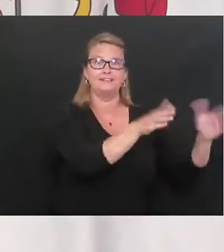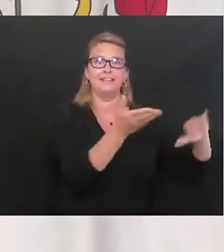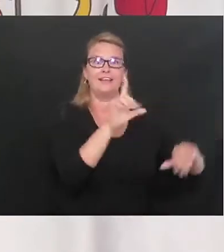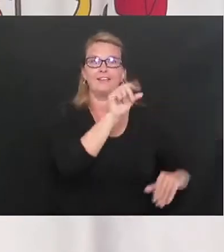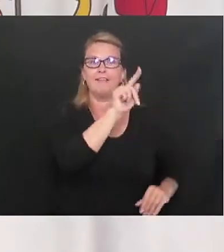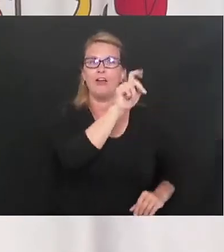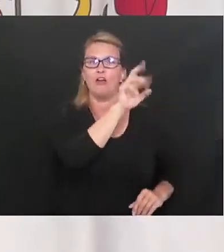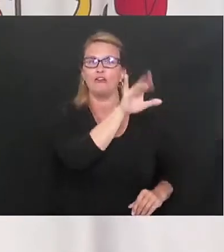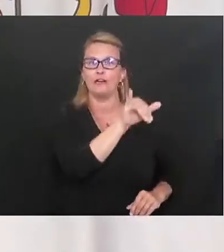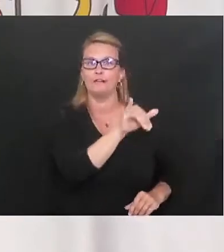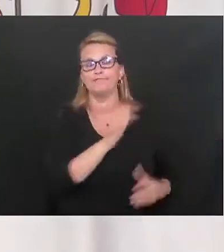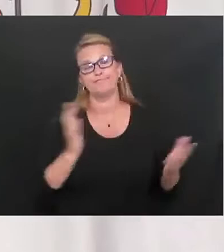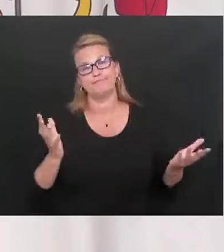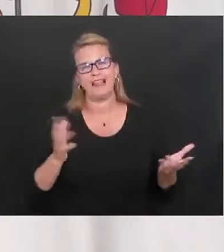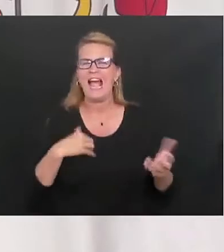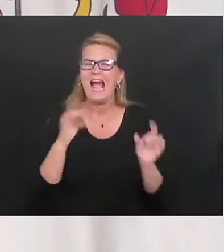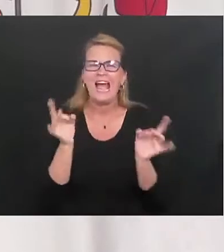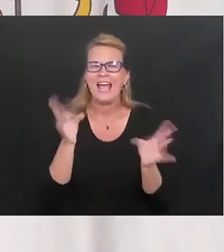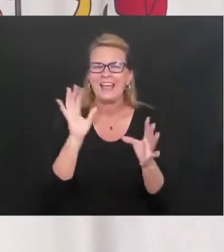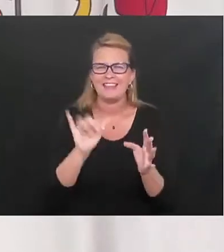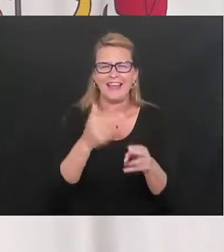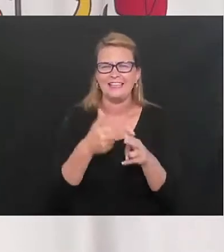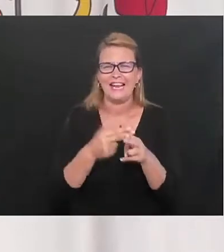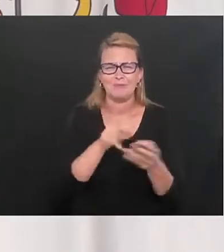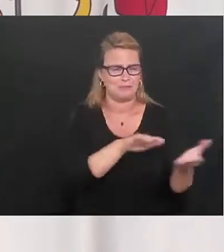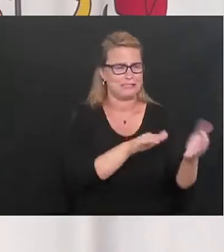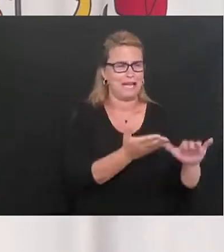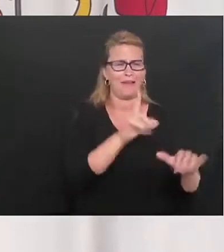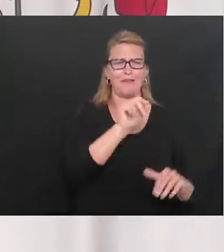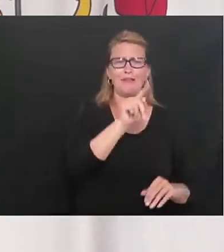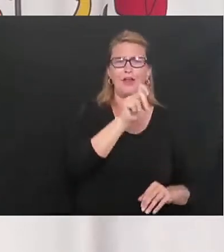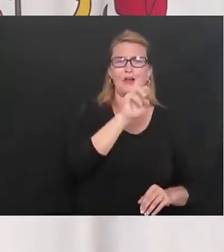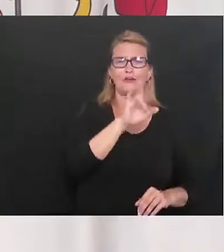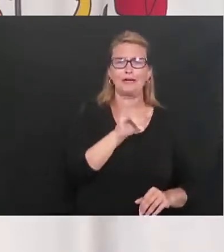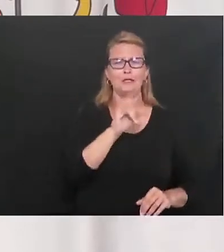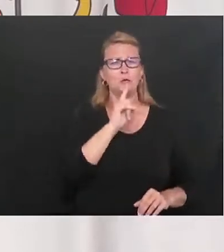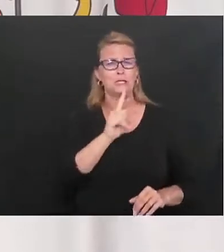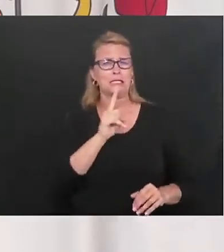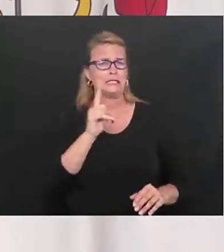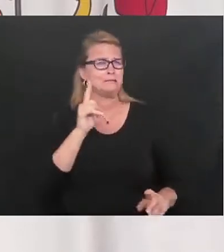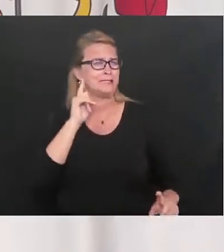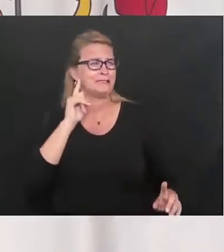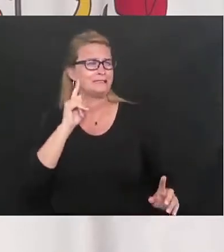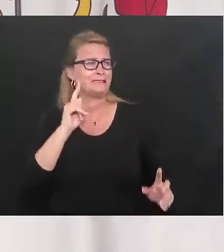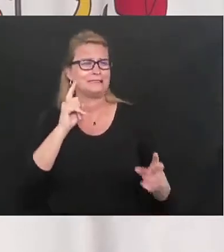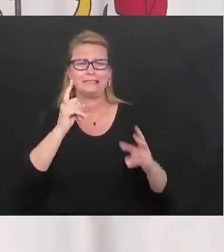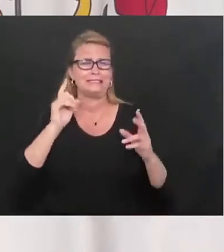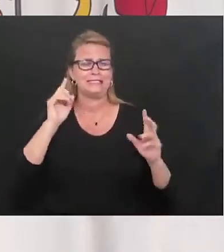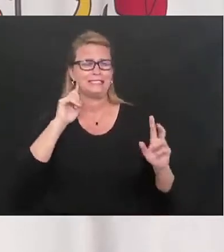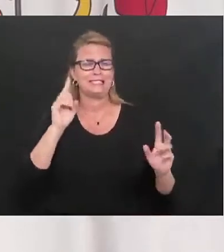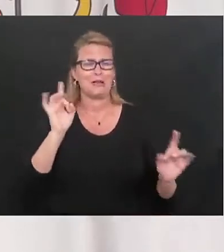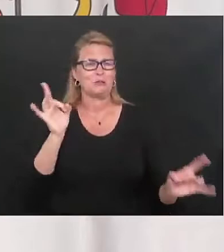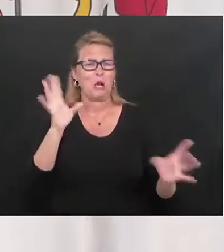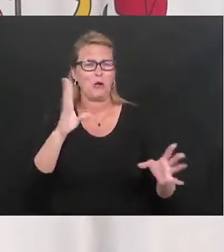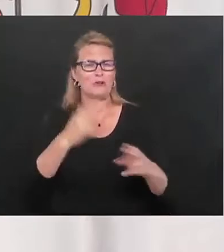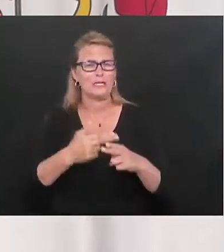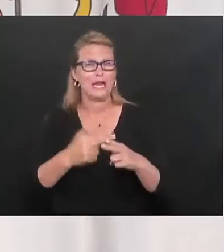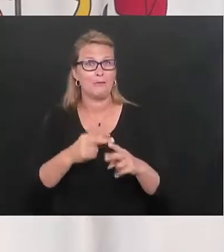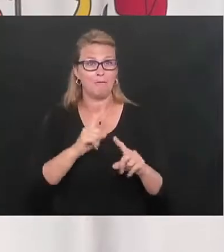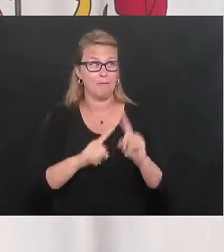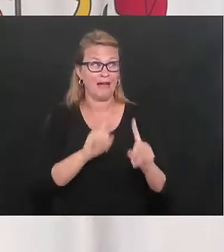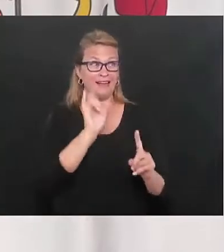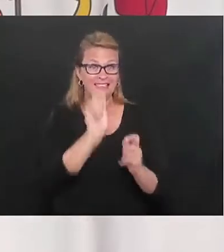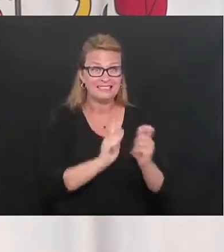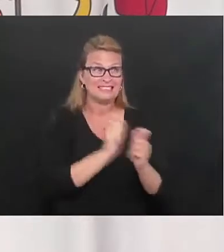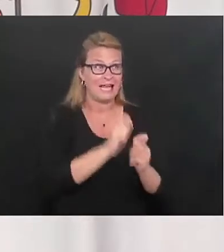and I hate to call it that. It sounds cruel and everything else, but that's exactly what it is. I mean,